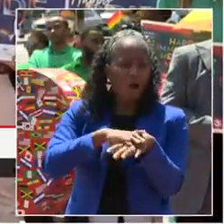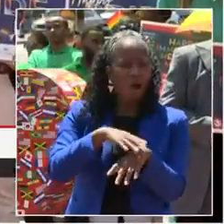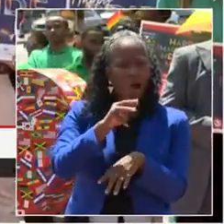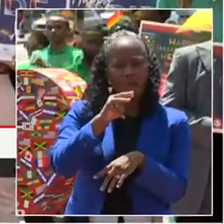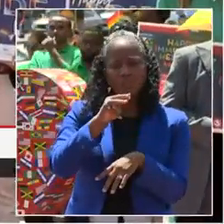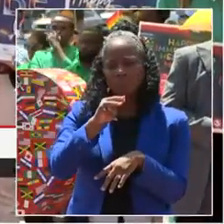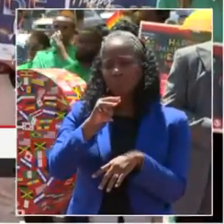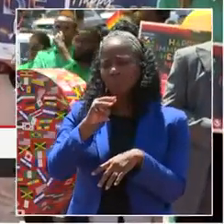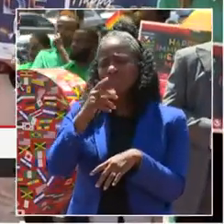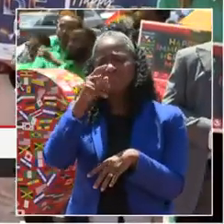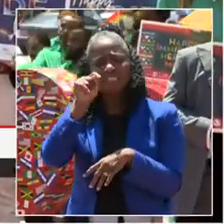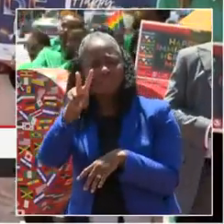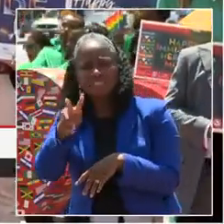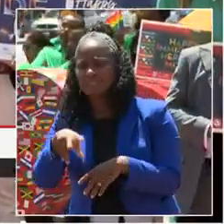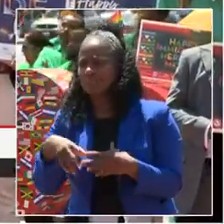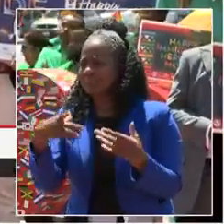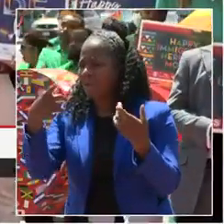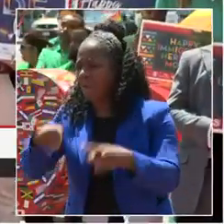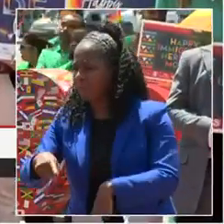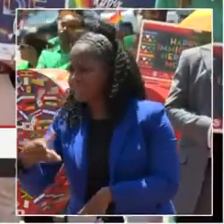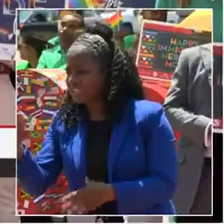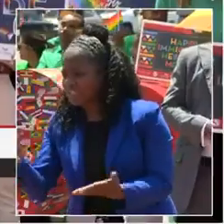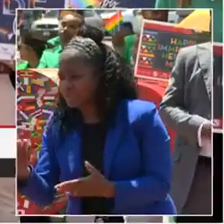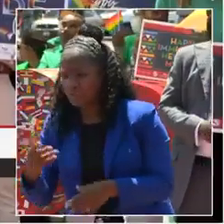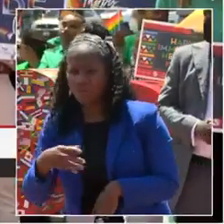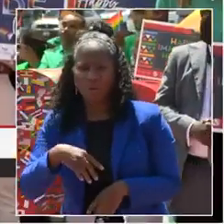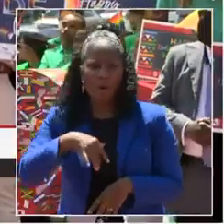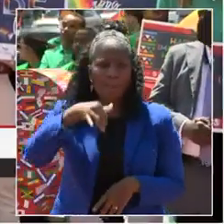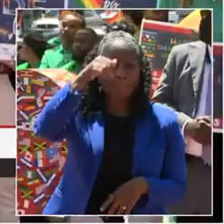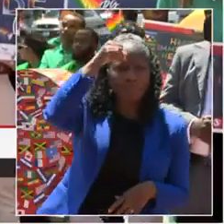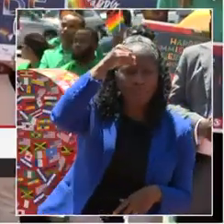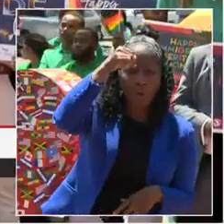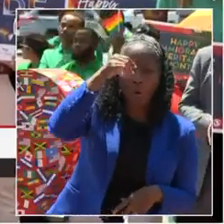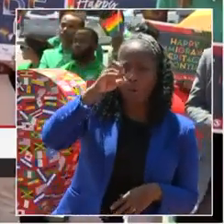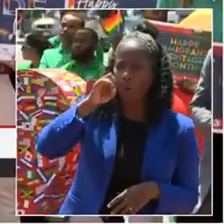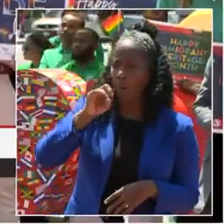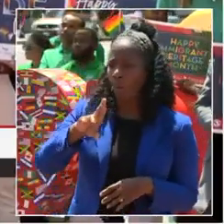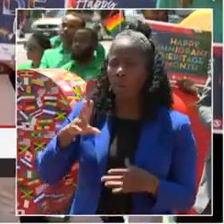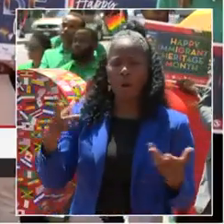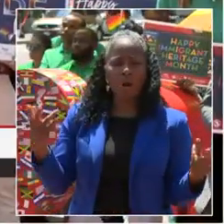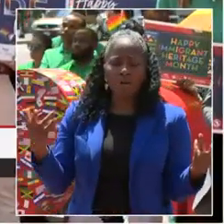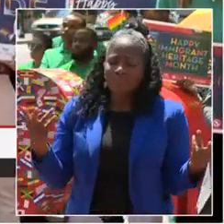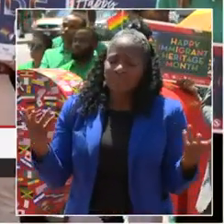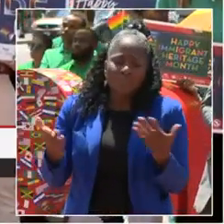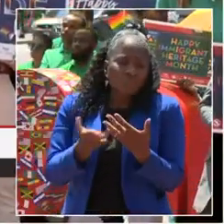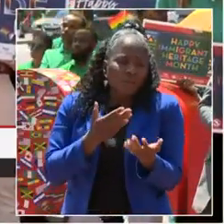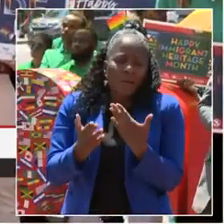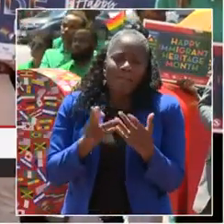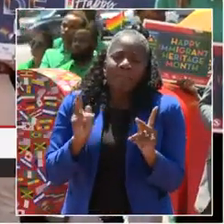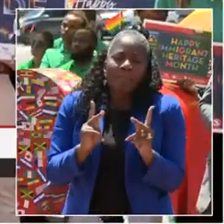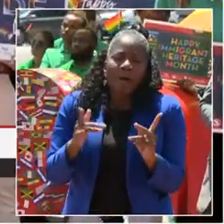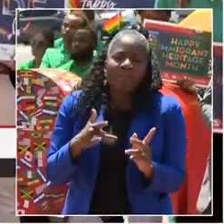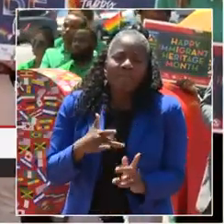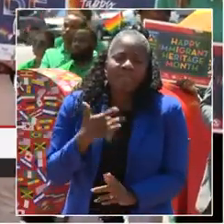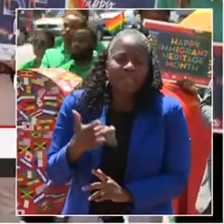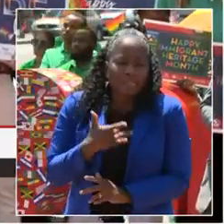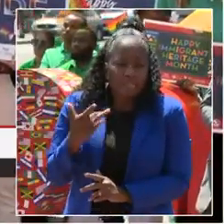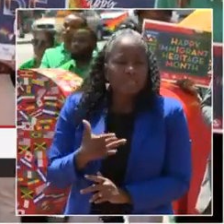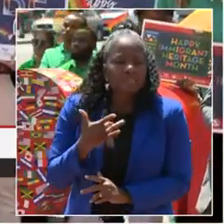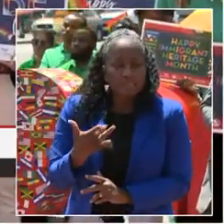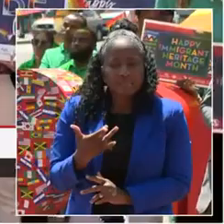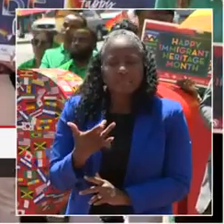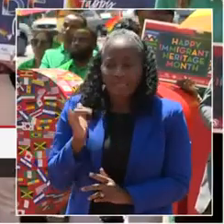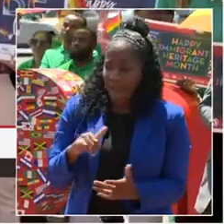whether it happened here or it happened in Buffalo. people are feeling